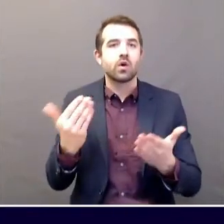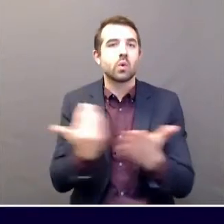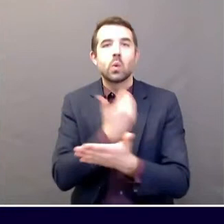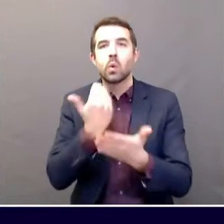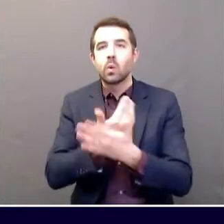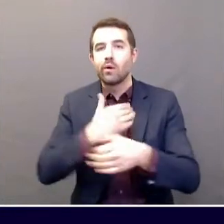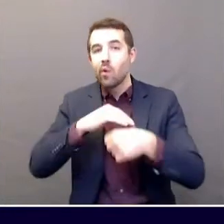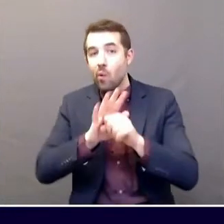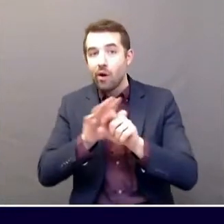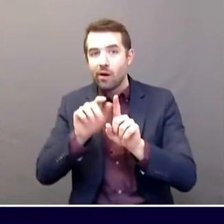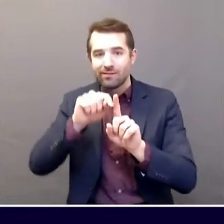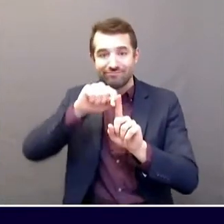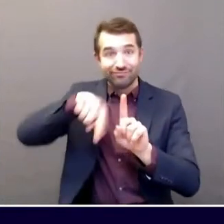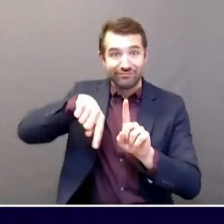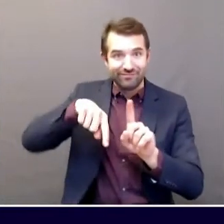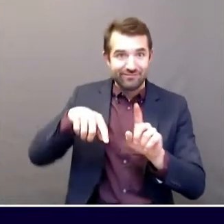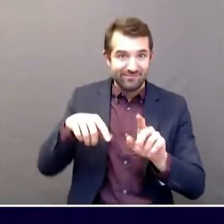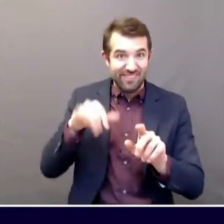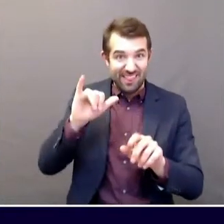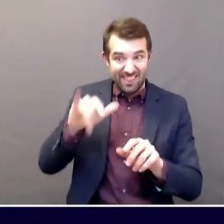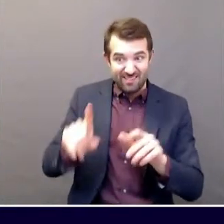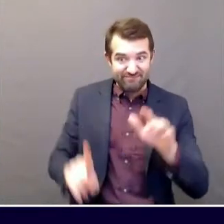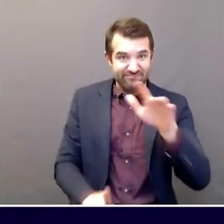early, pushing back the openings?